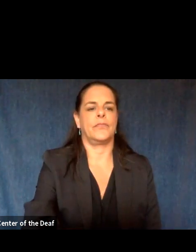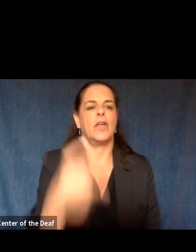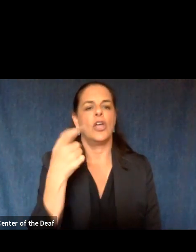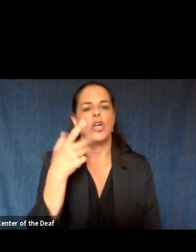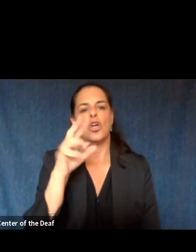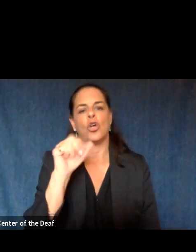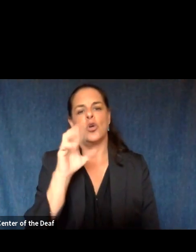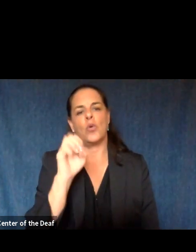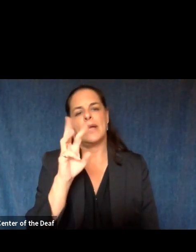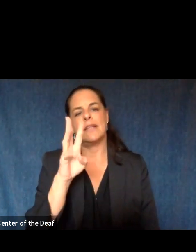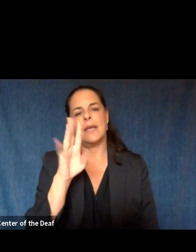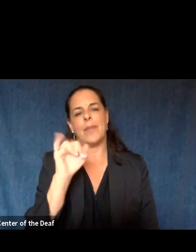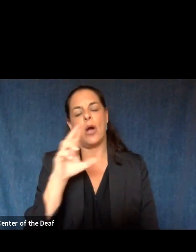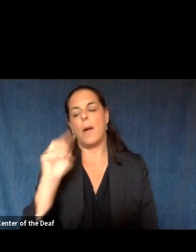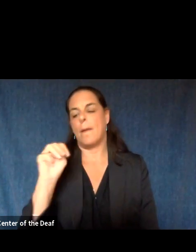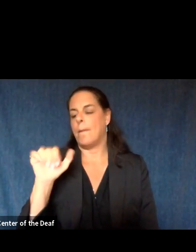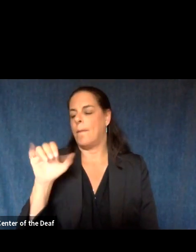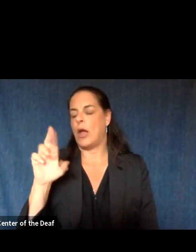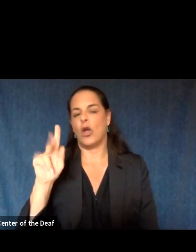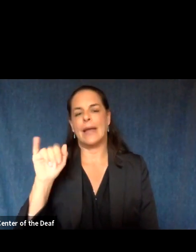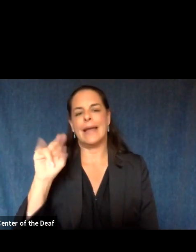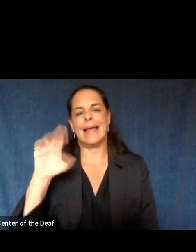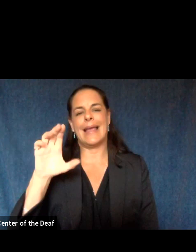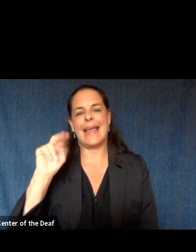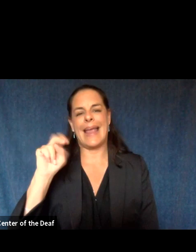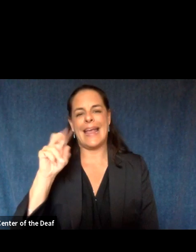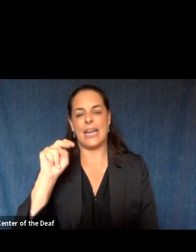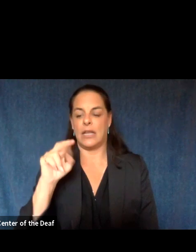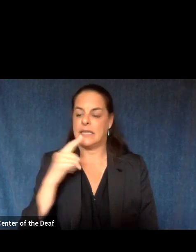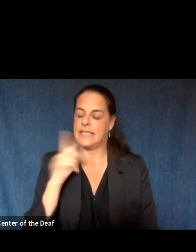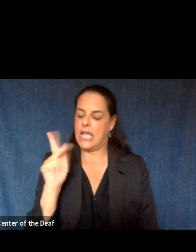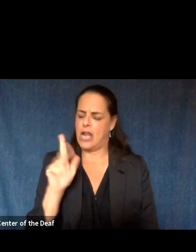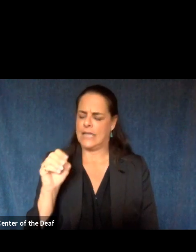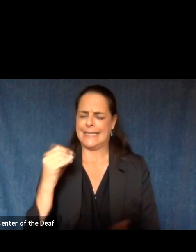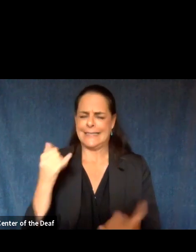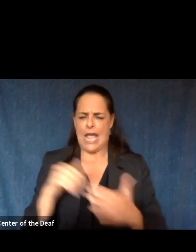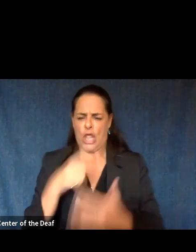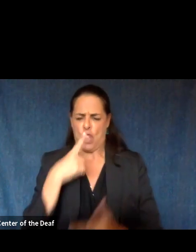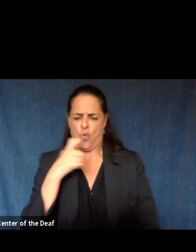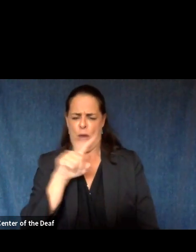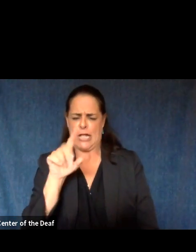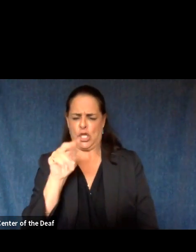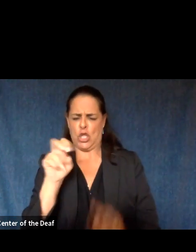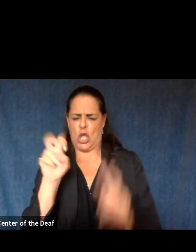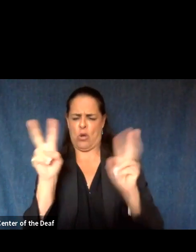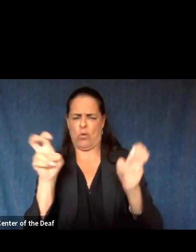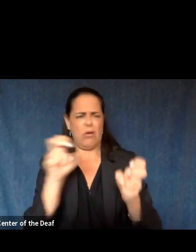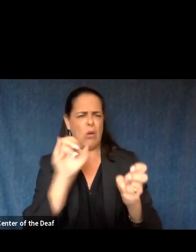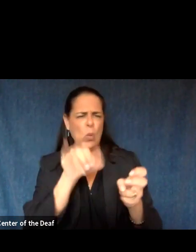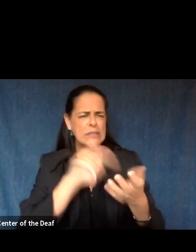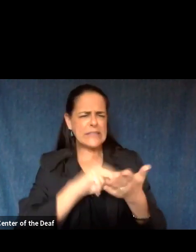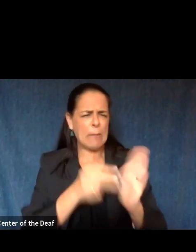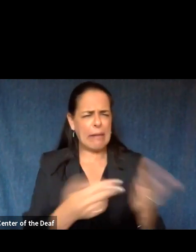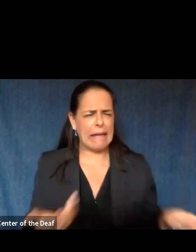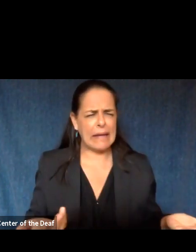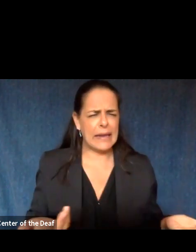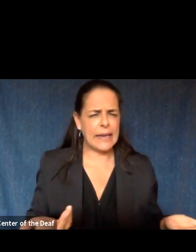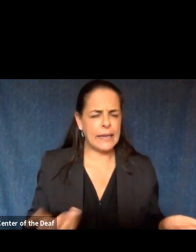last night Mayor Concannon said Knox County is now in the red zone. What does that mean? I believe she